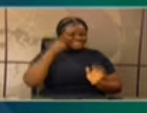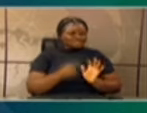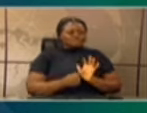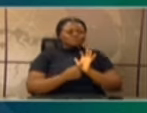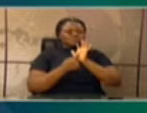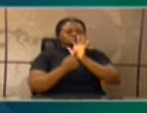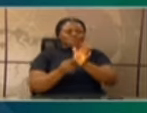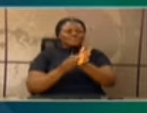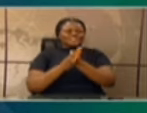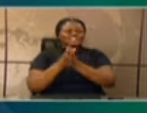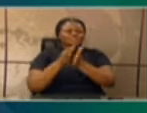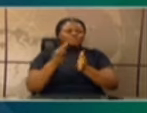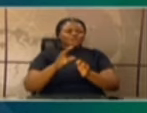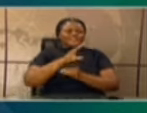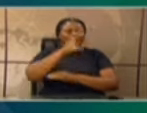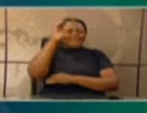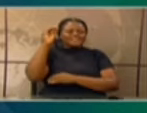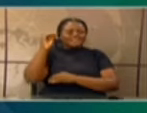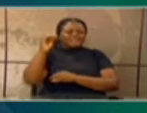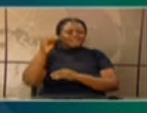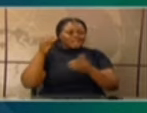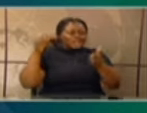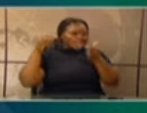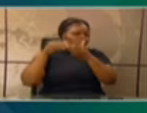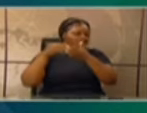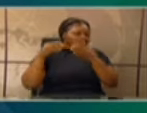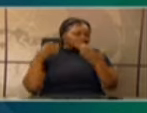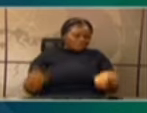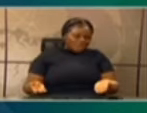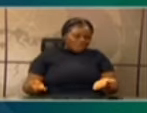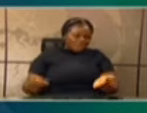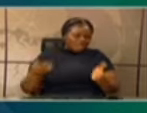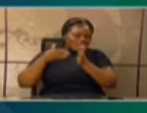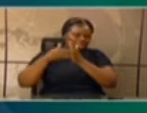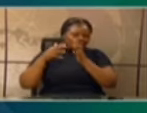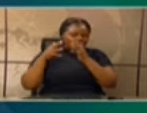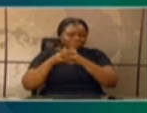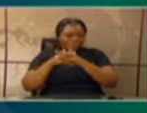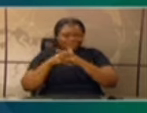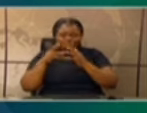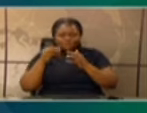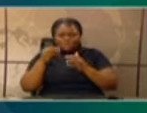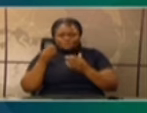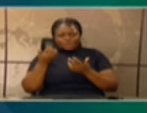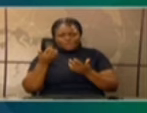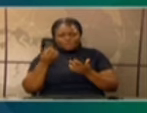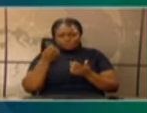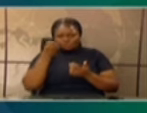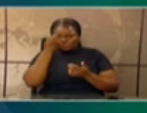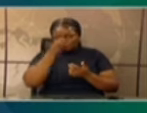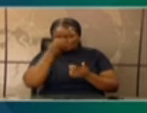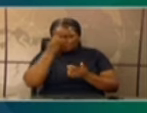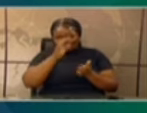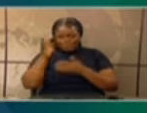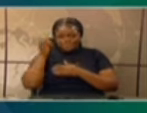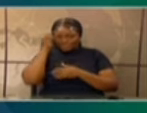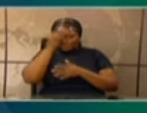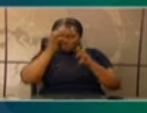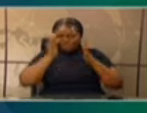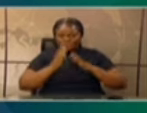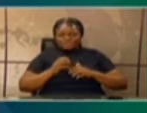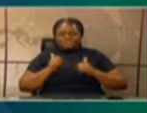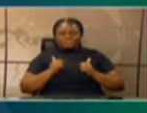the interest of Africa against the interest of America and Europe. The Europeans, no, shirt